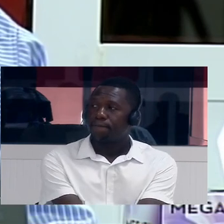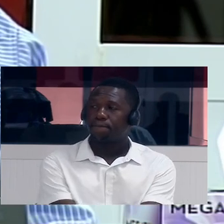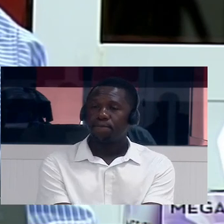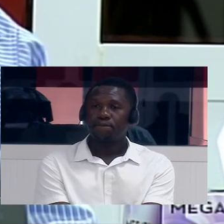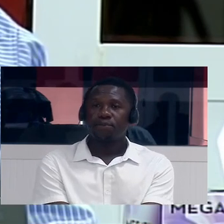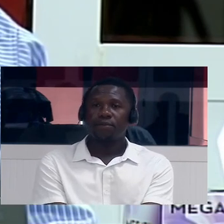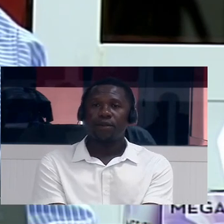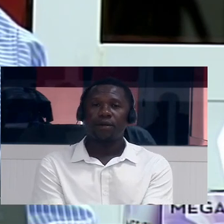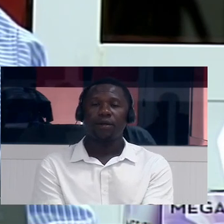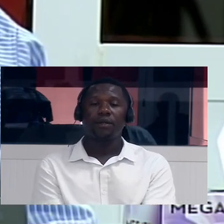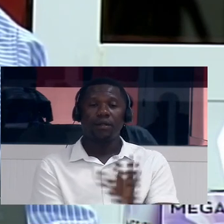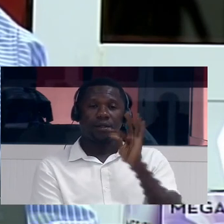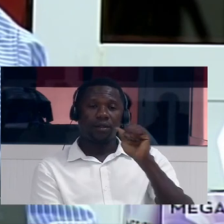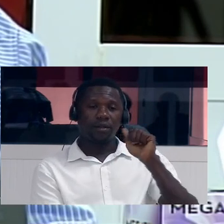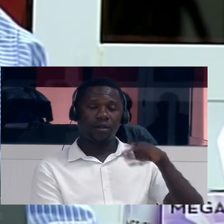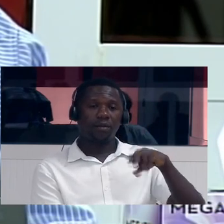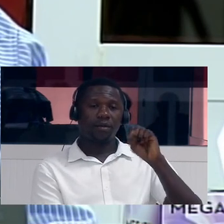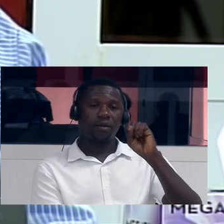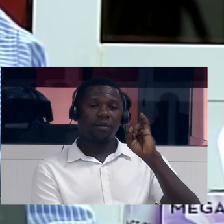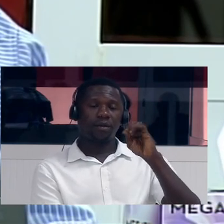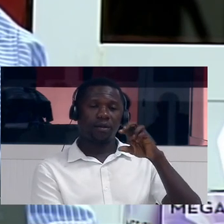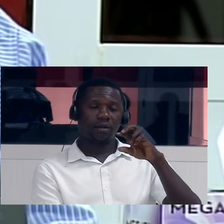Tamsir may have called me around